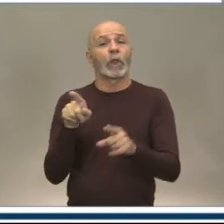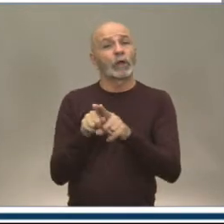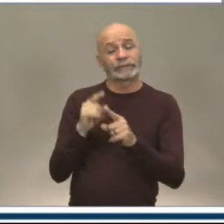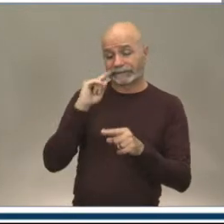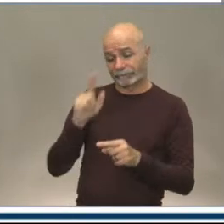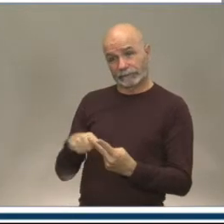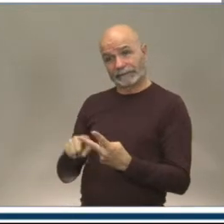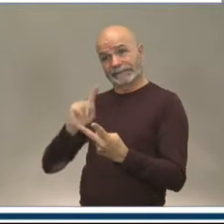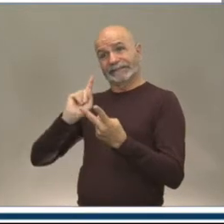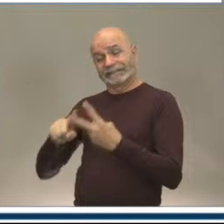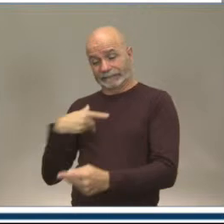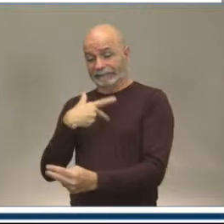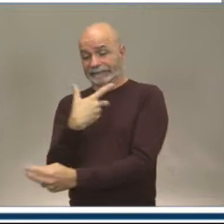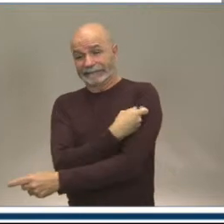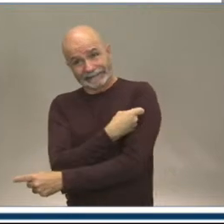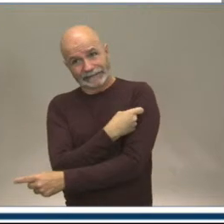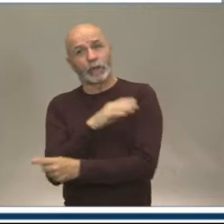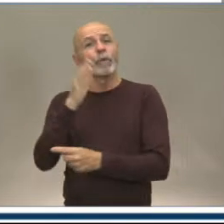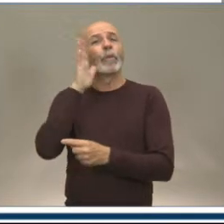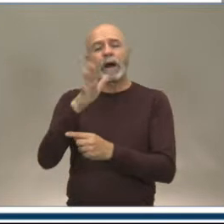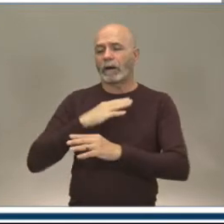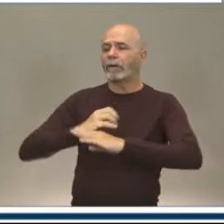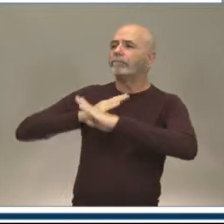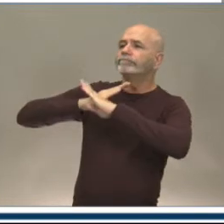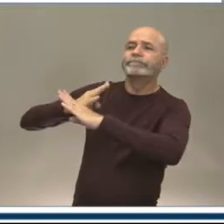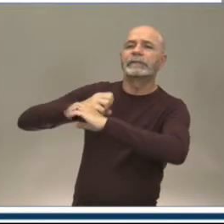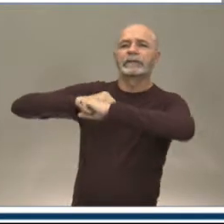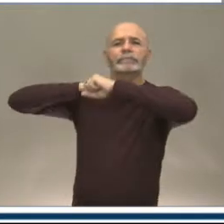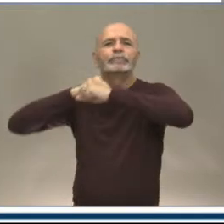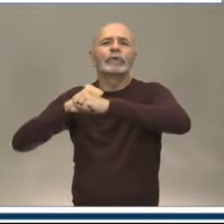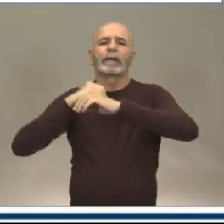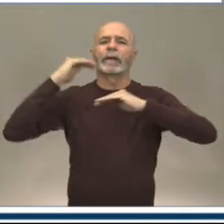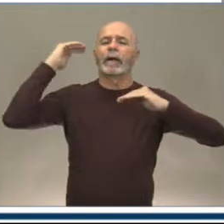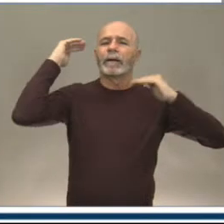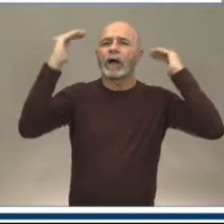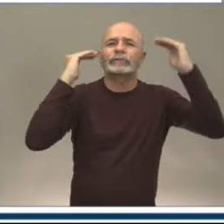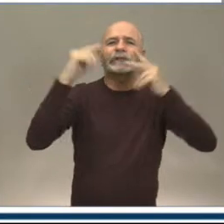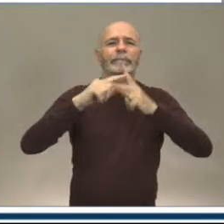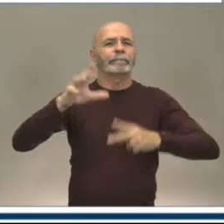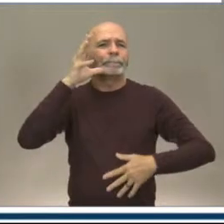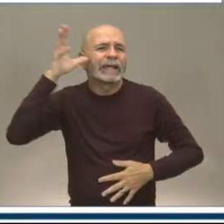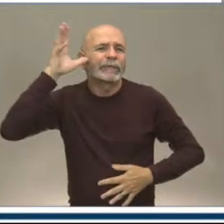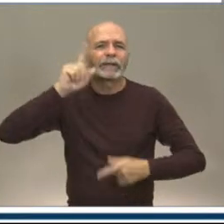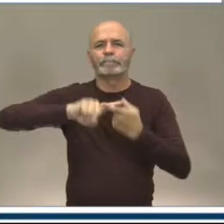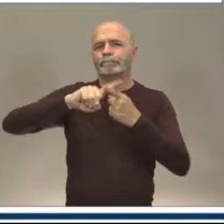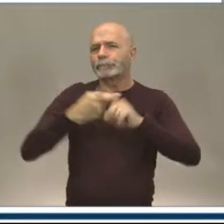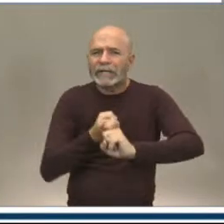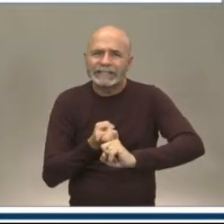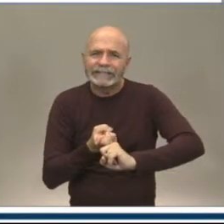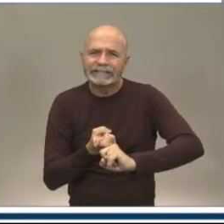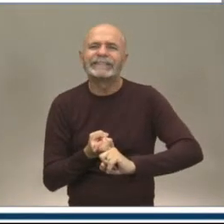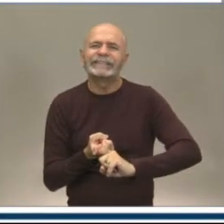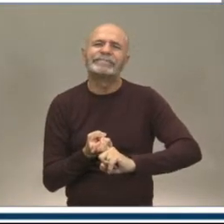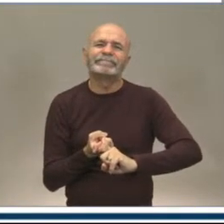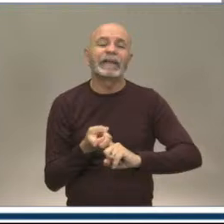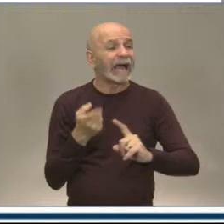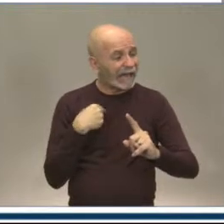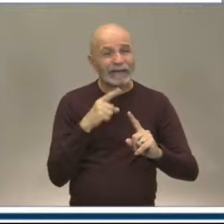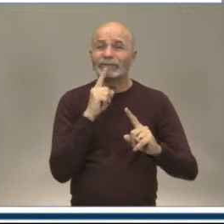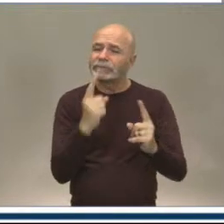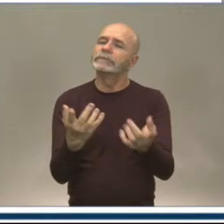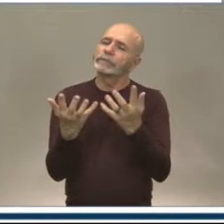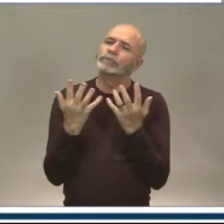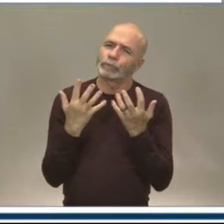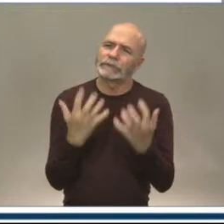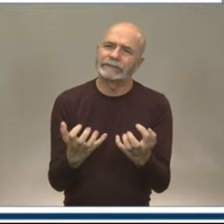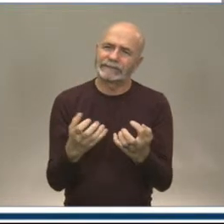their grandparents, their friends, and their community. Thankfully, the choice to get vaccinated is the